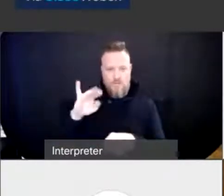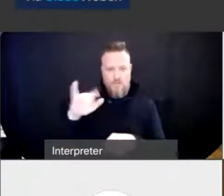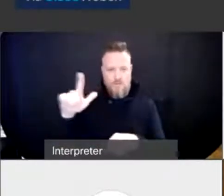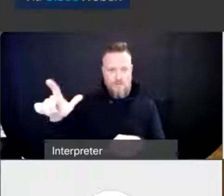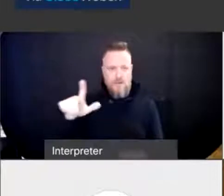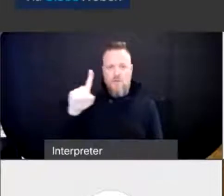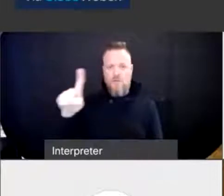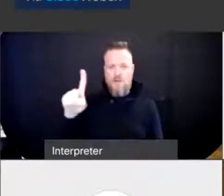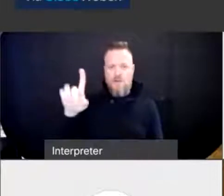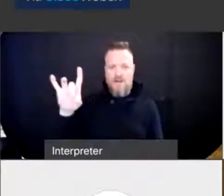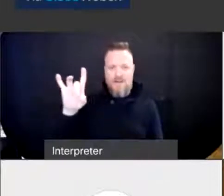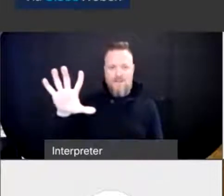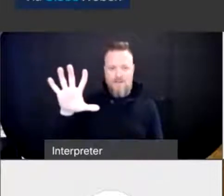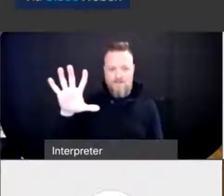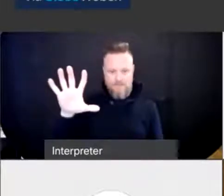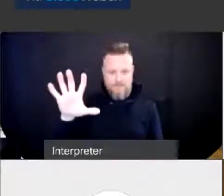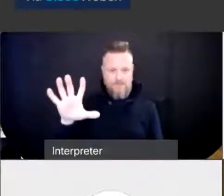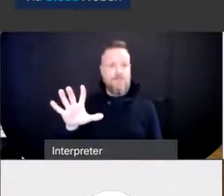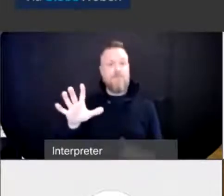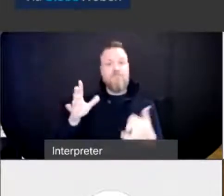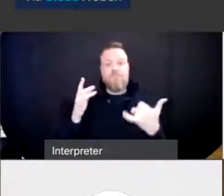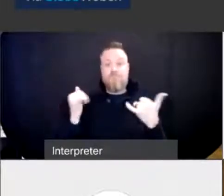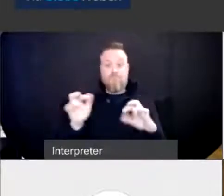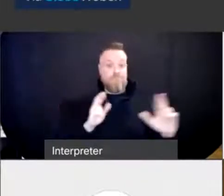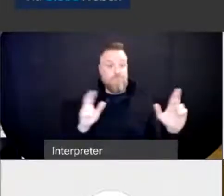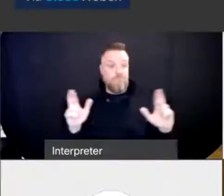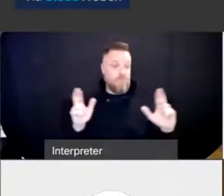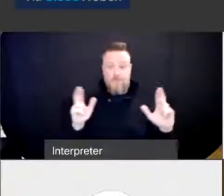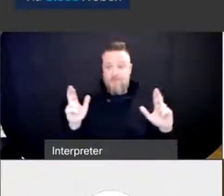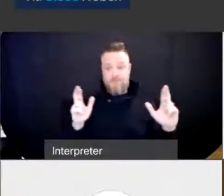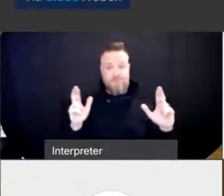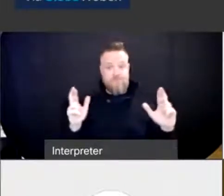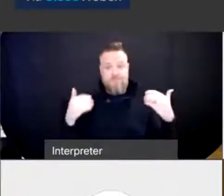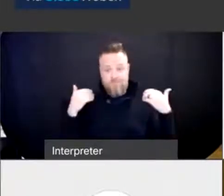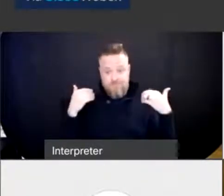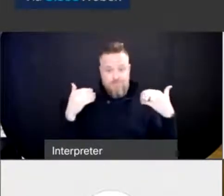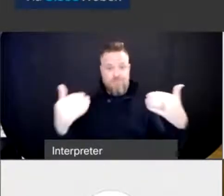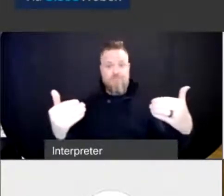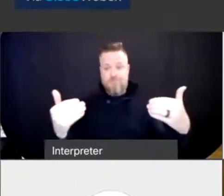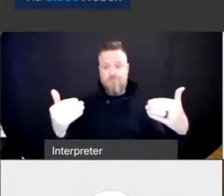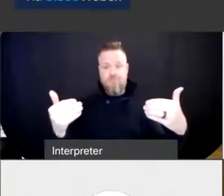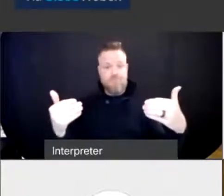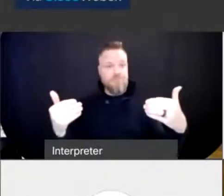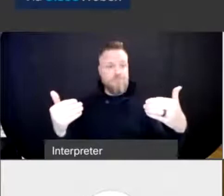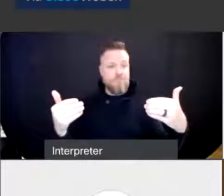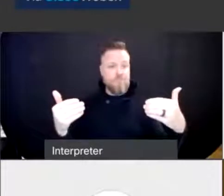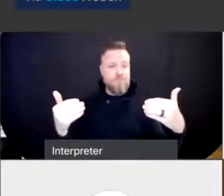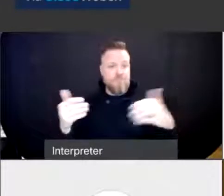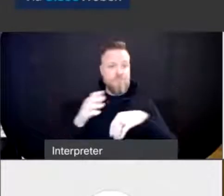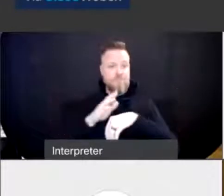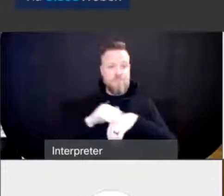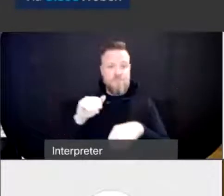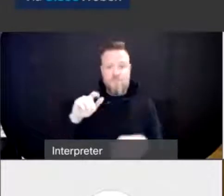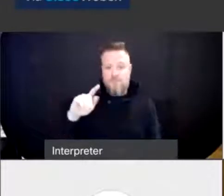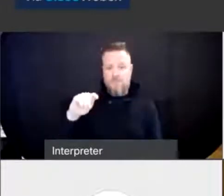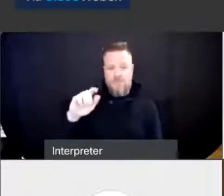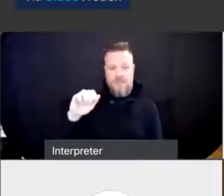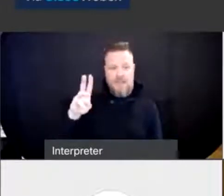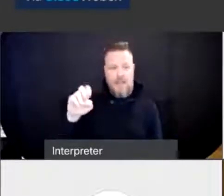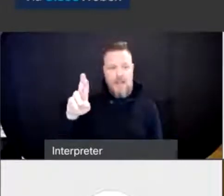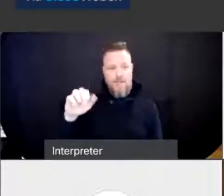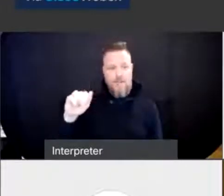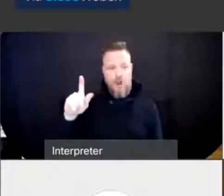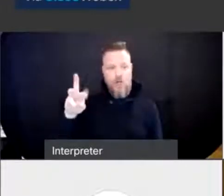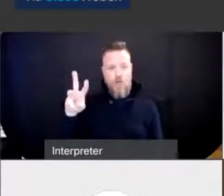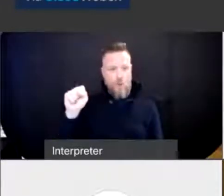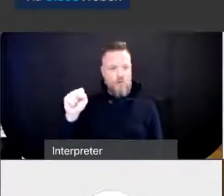185. So without further ado, let's go ahead and let's call on Tamara Lawrence, our reviser, to